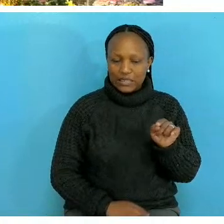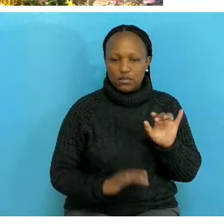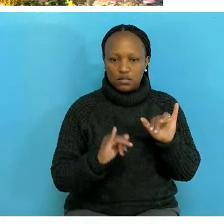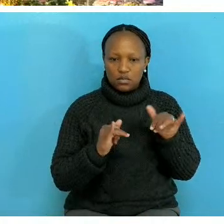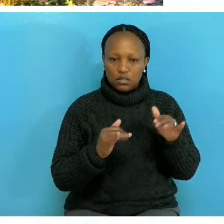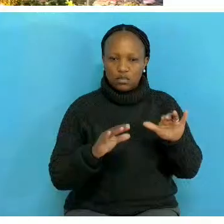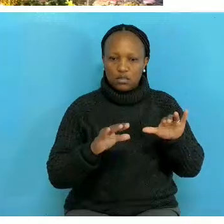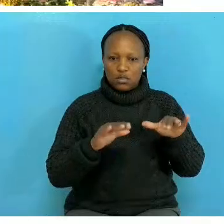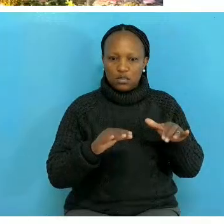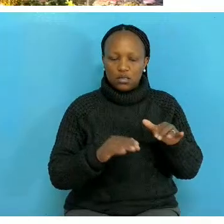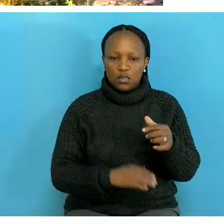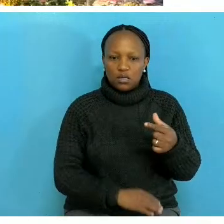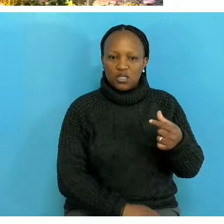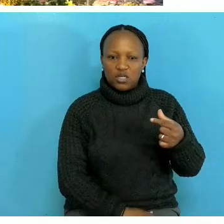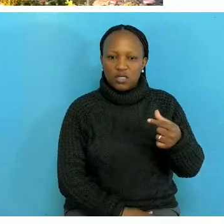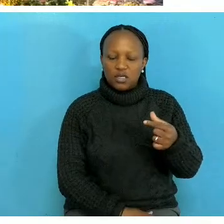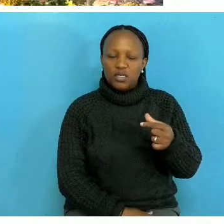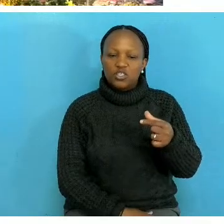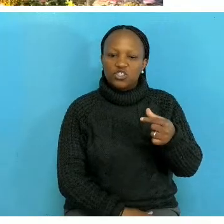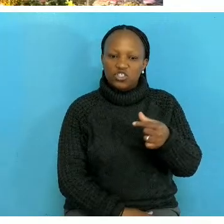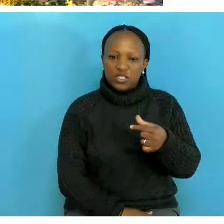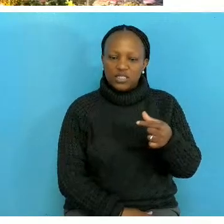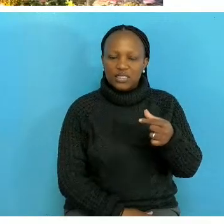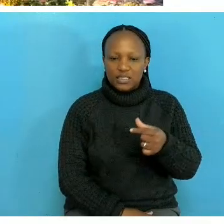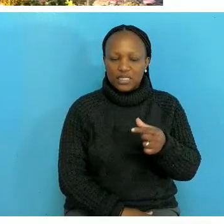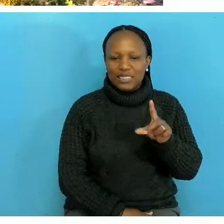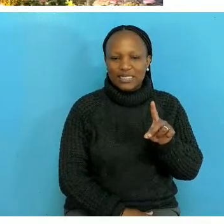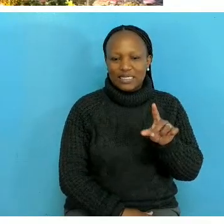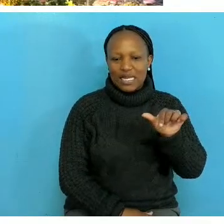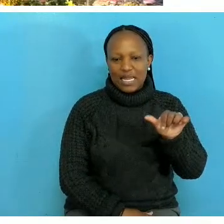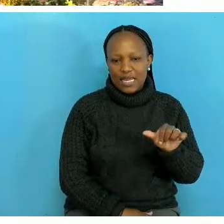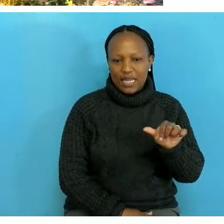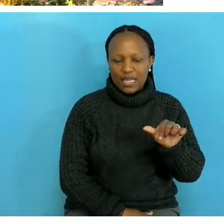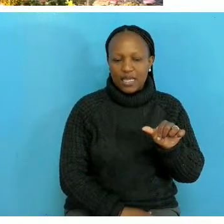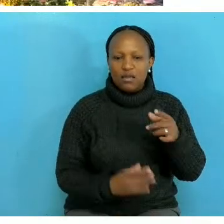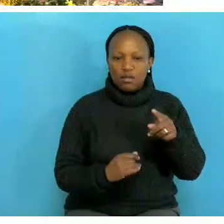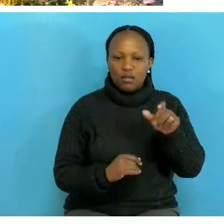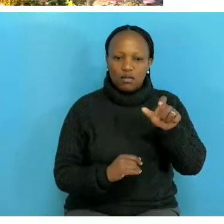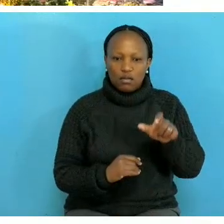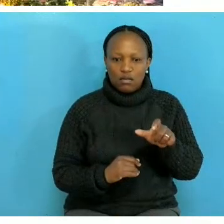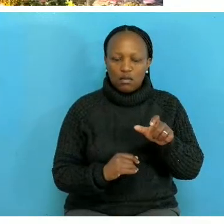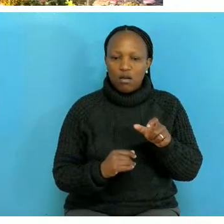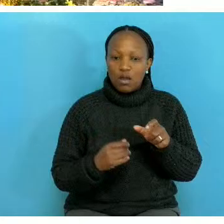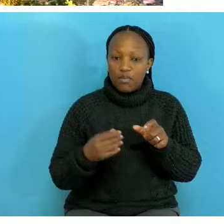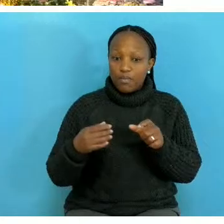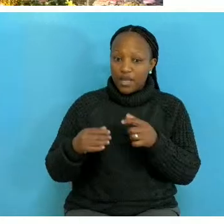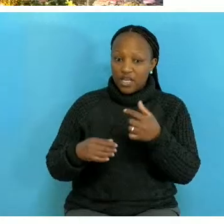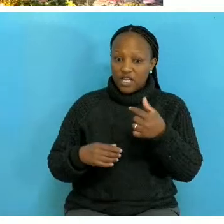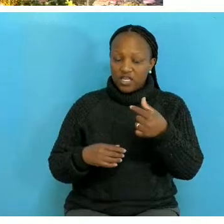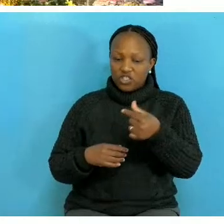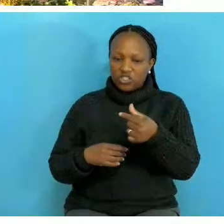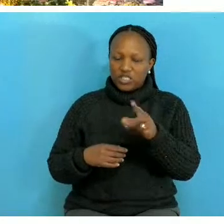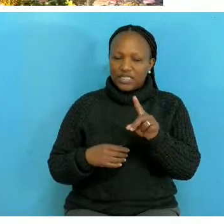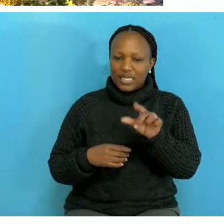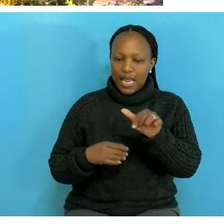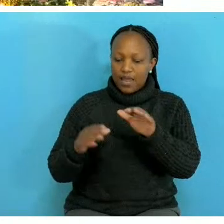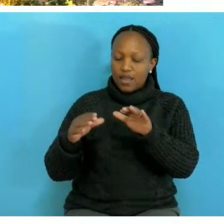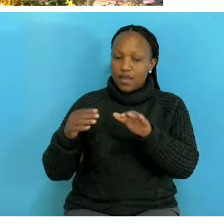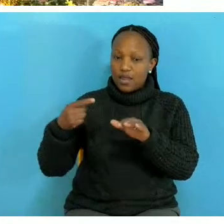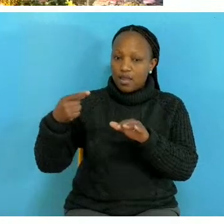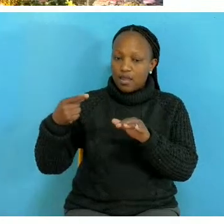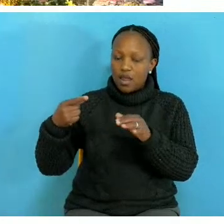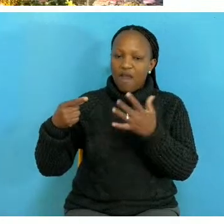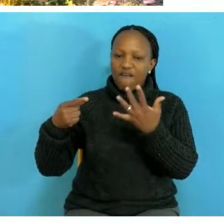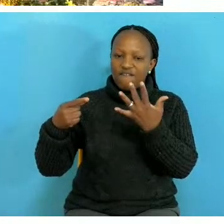referred to as the GGDA, Chair, and it is made up of 5 entities. We have the